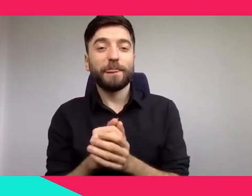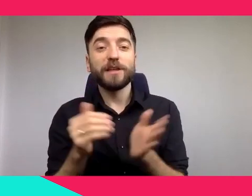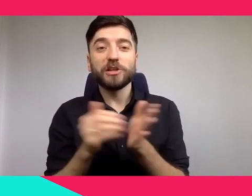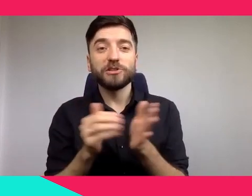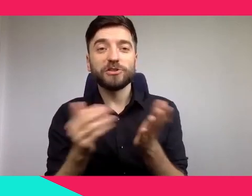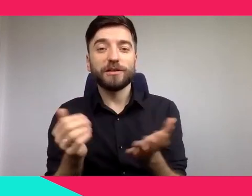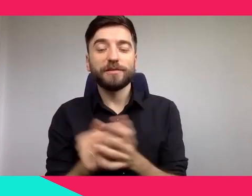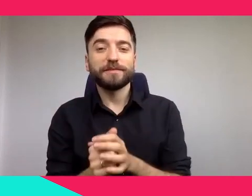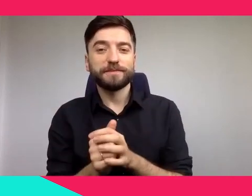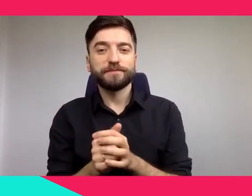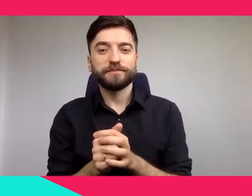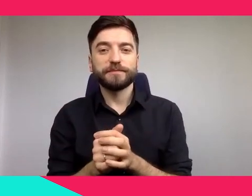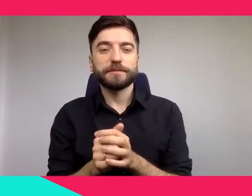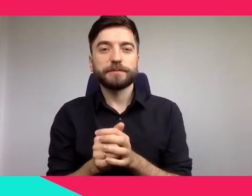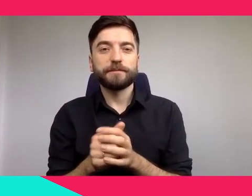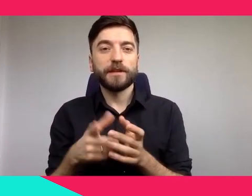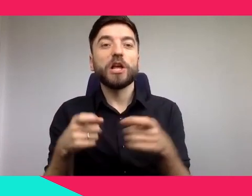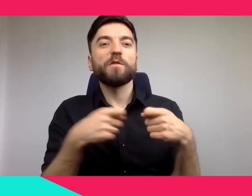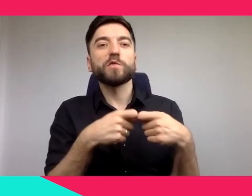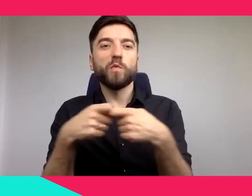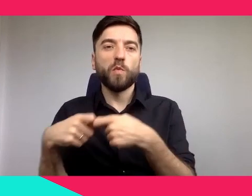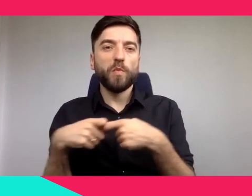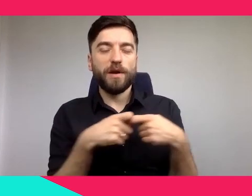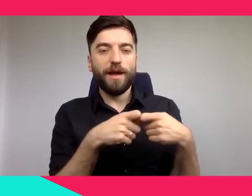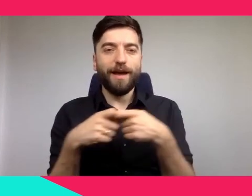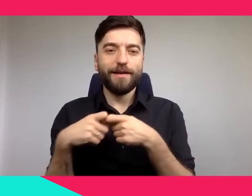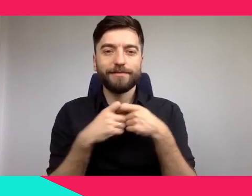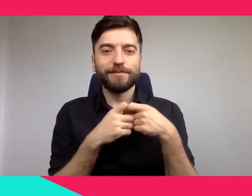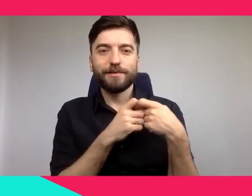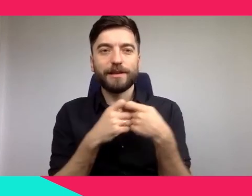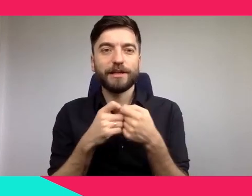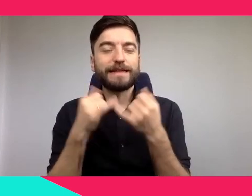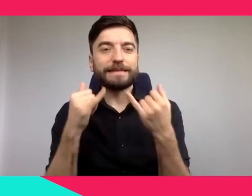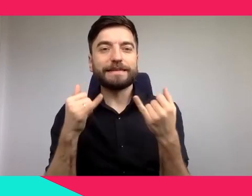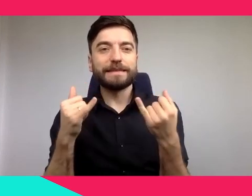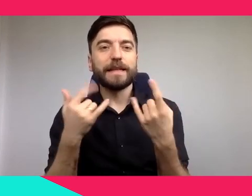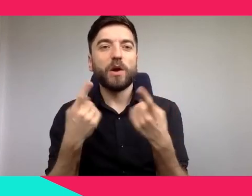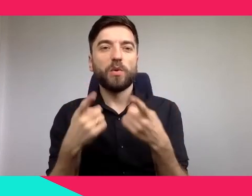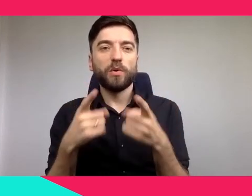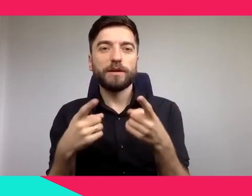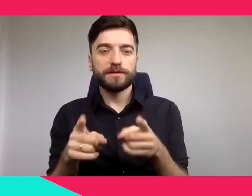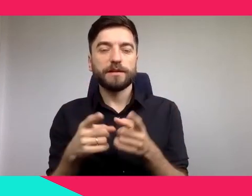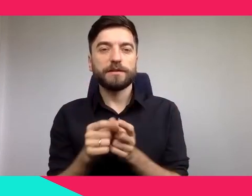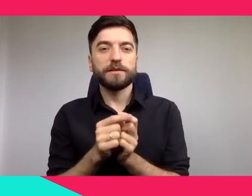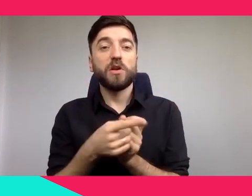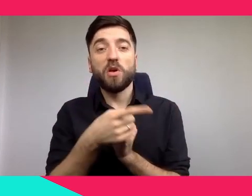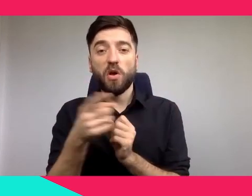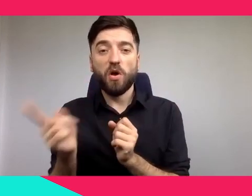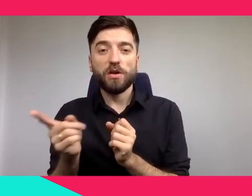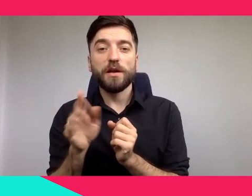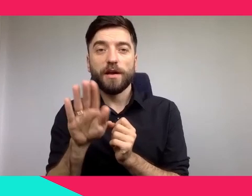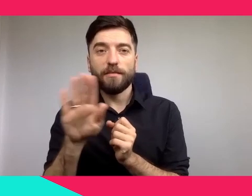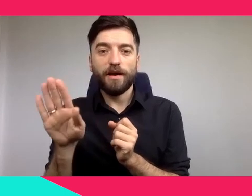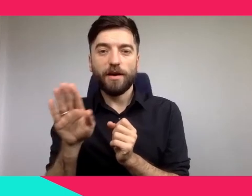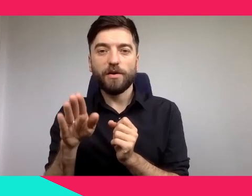collaborate with well, virtually all organizations with the O of open in their name, because we really wanted,